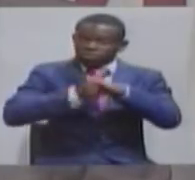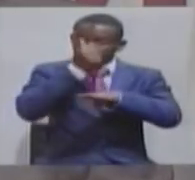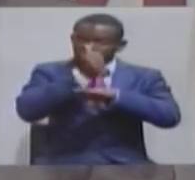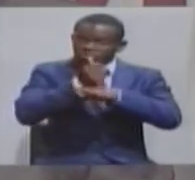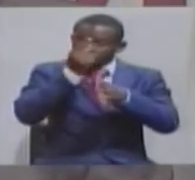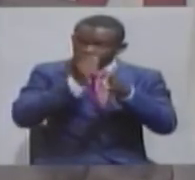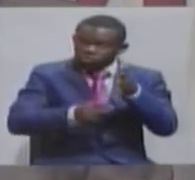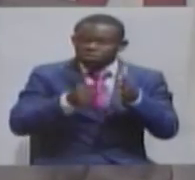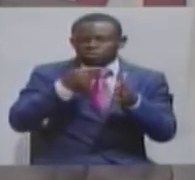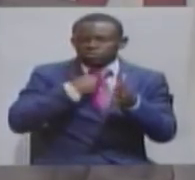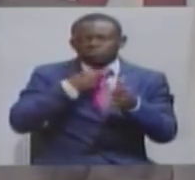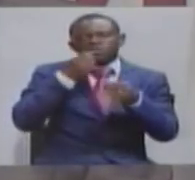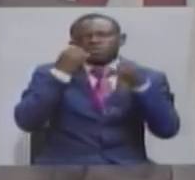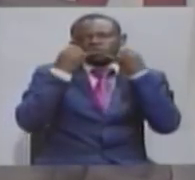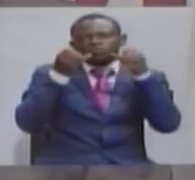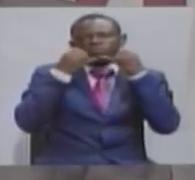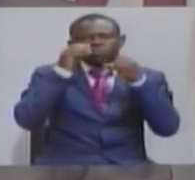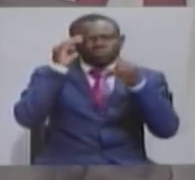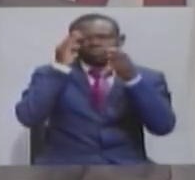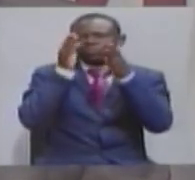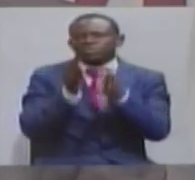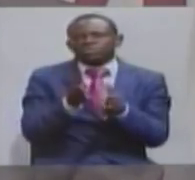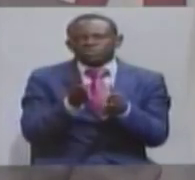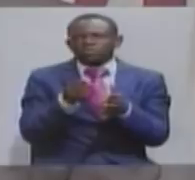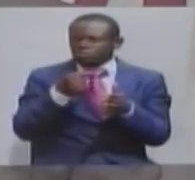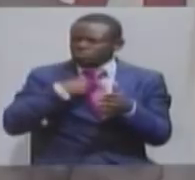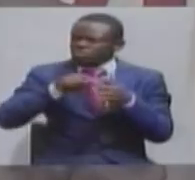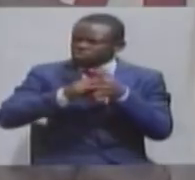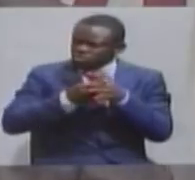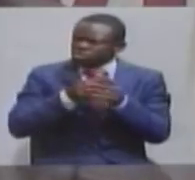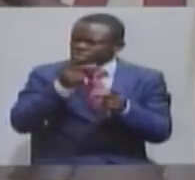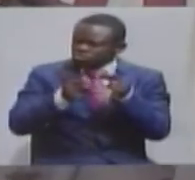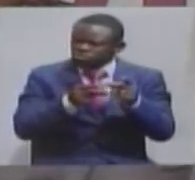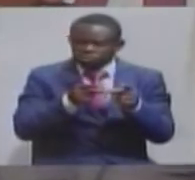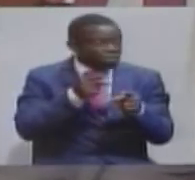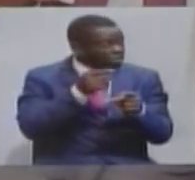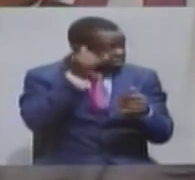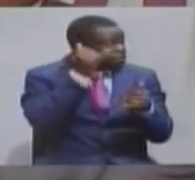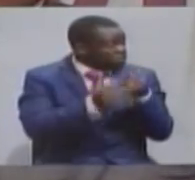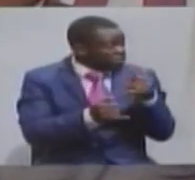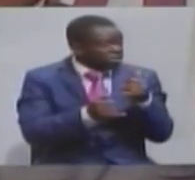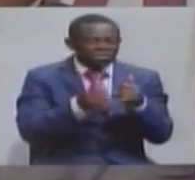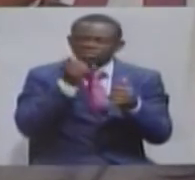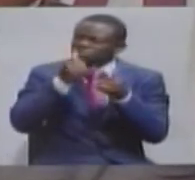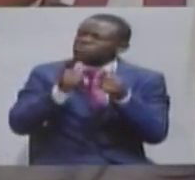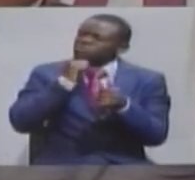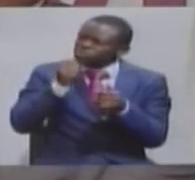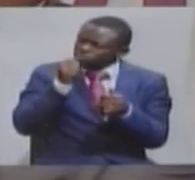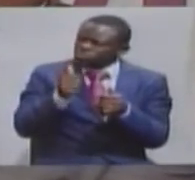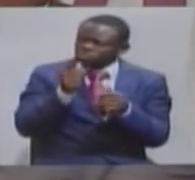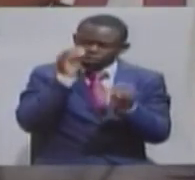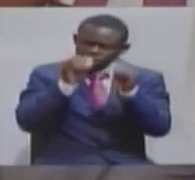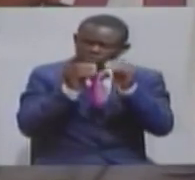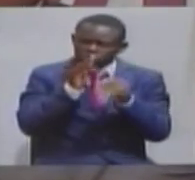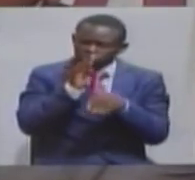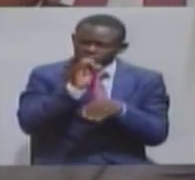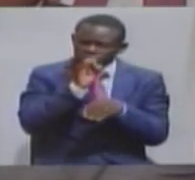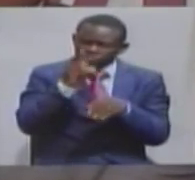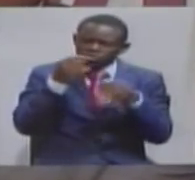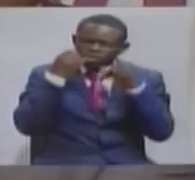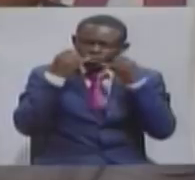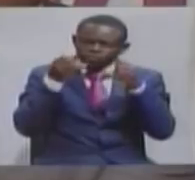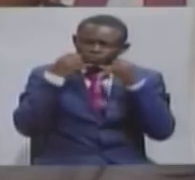said, I'm starting this process. And I started. And it has never finished? It has not finished because I explained the last time I was here. You don't want to come